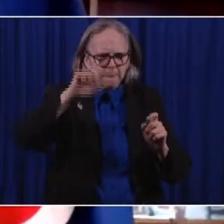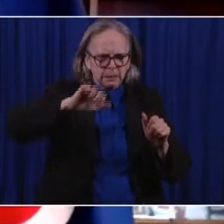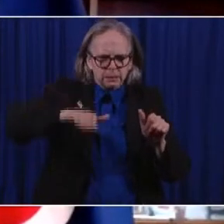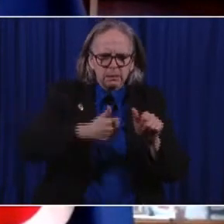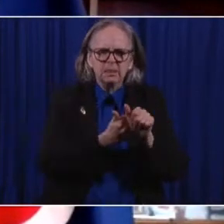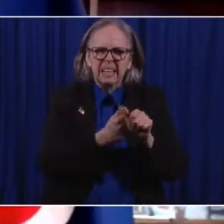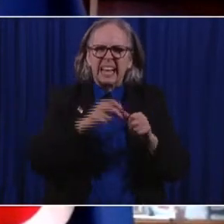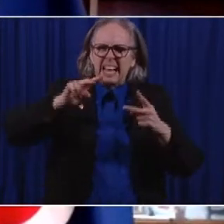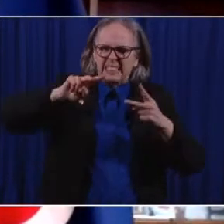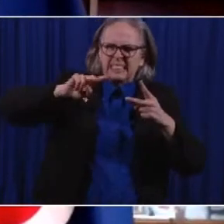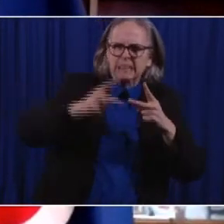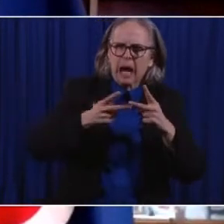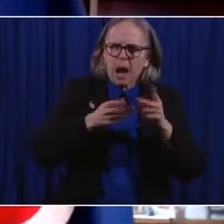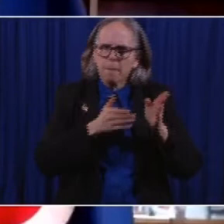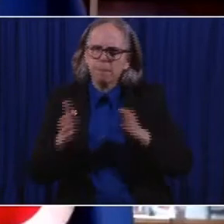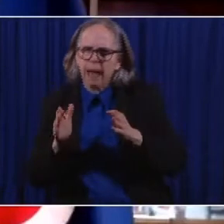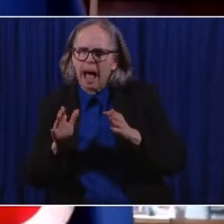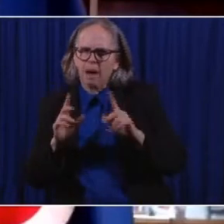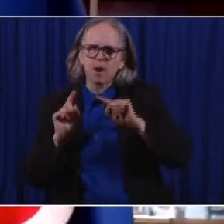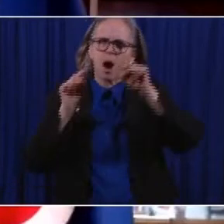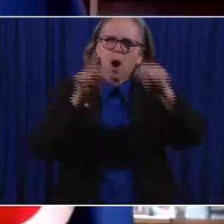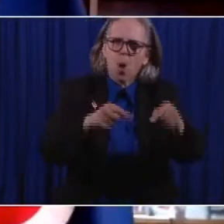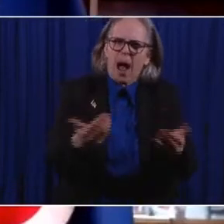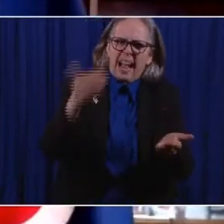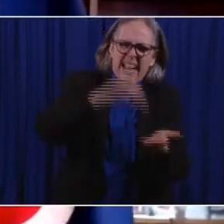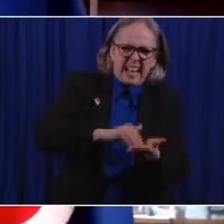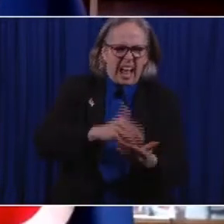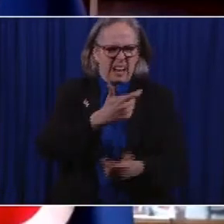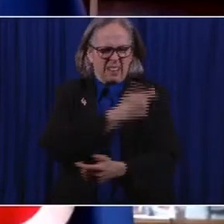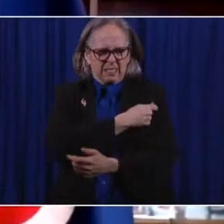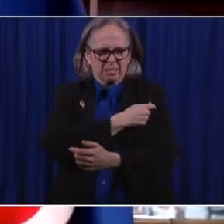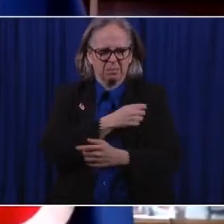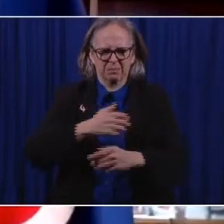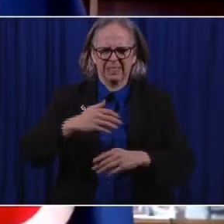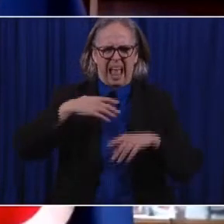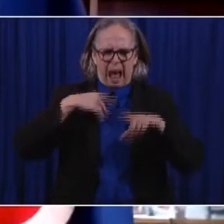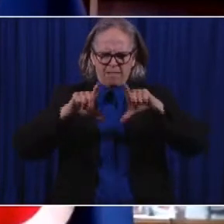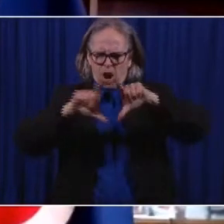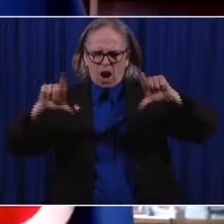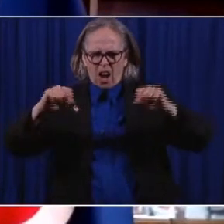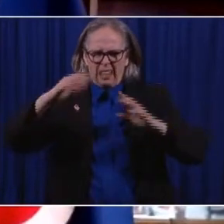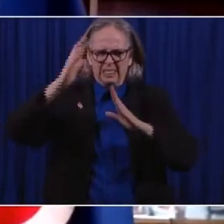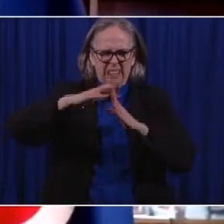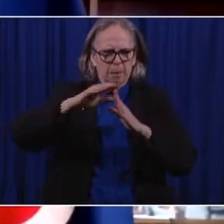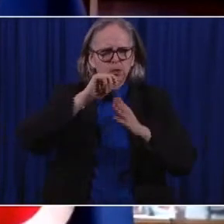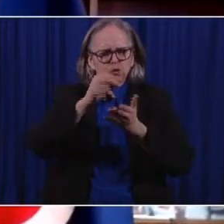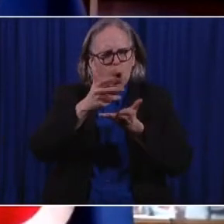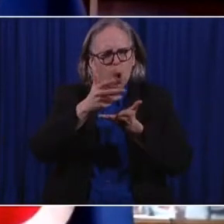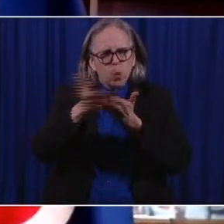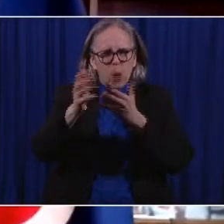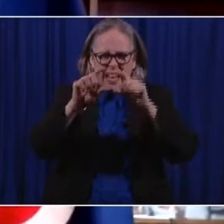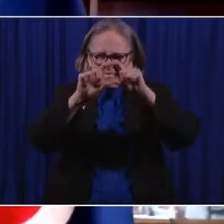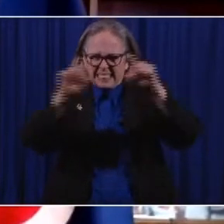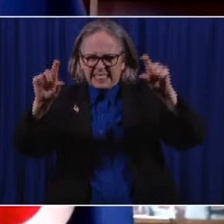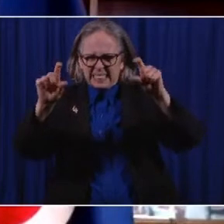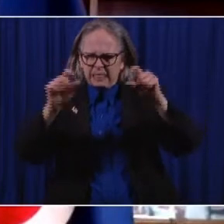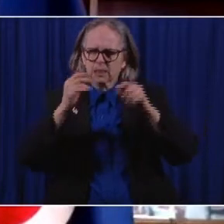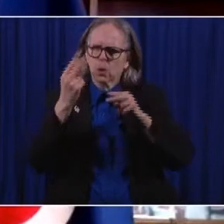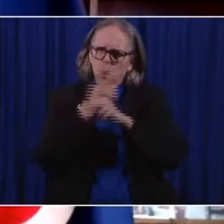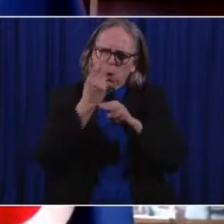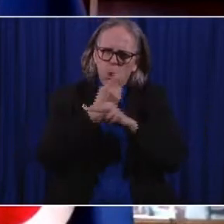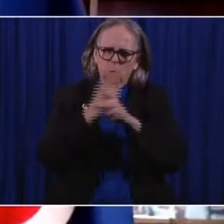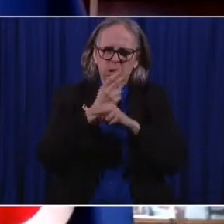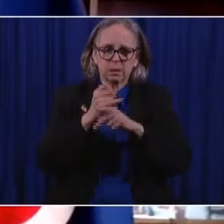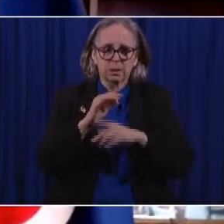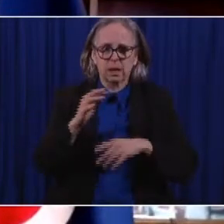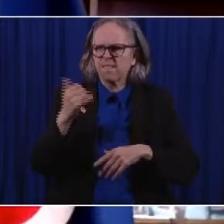COVID vaccine is not wasted, talking about how to distribute it to 1A, 1B. They have a number to call if for any